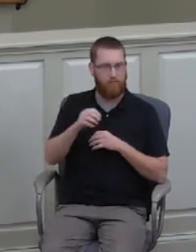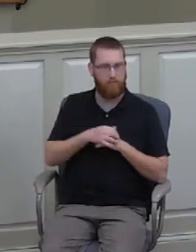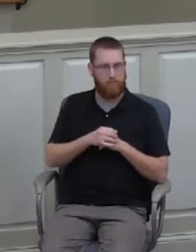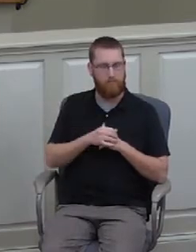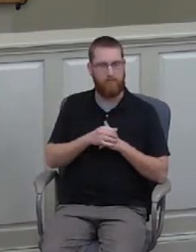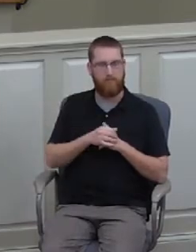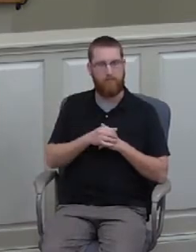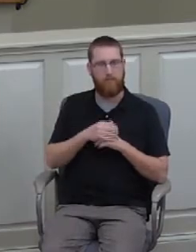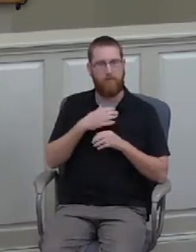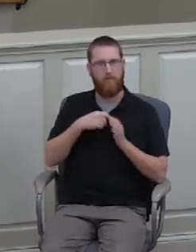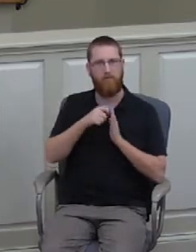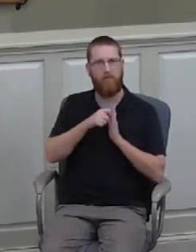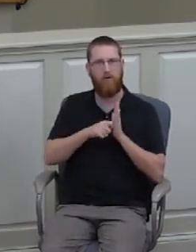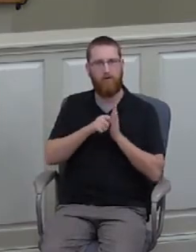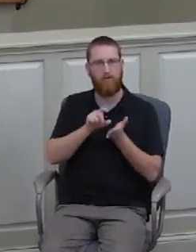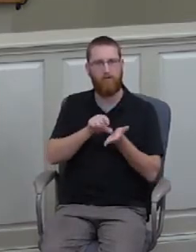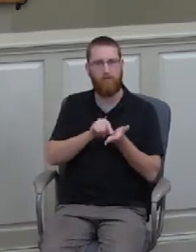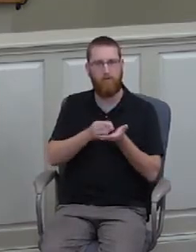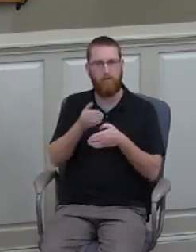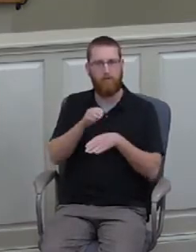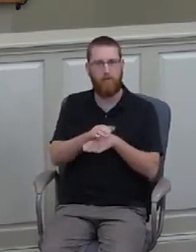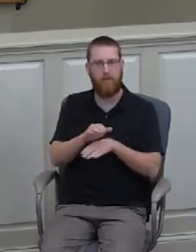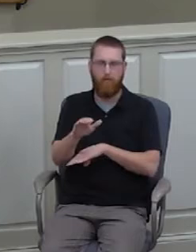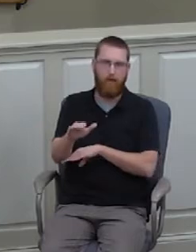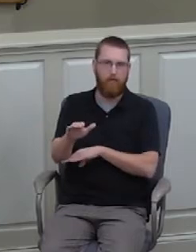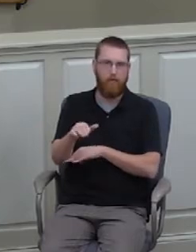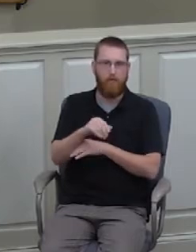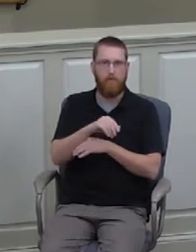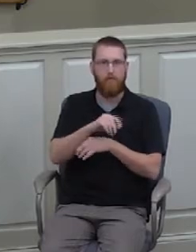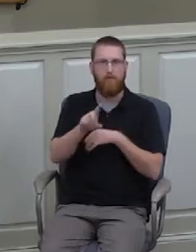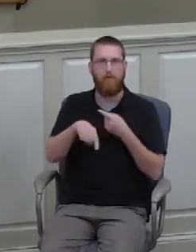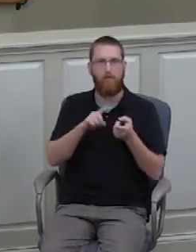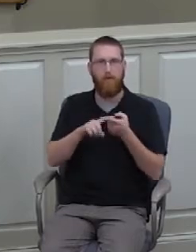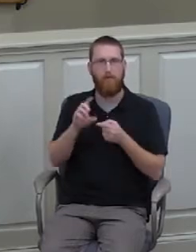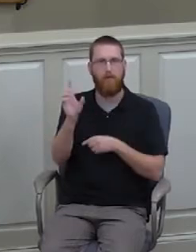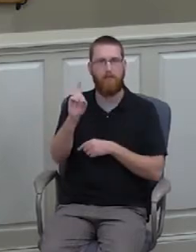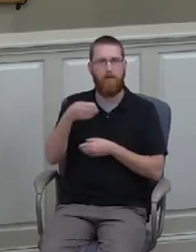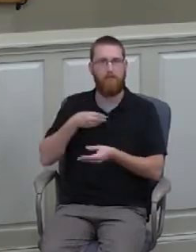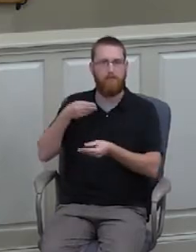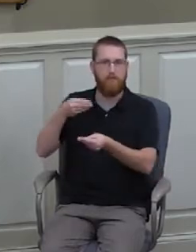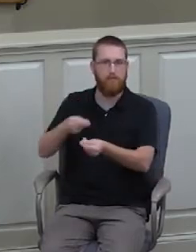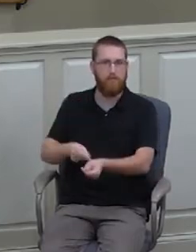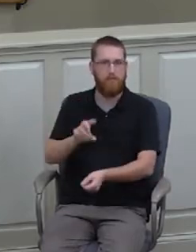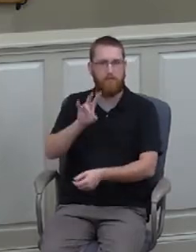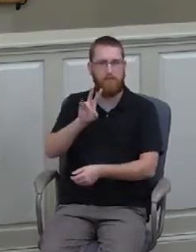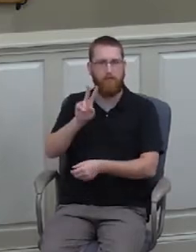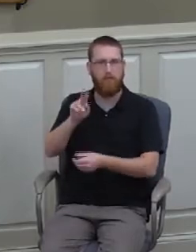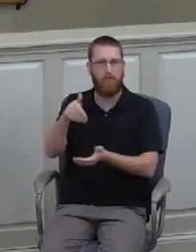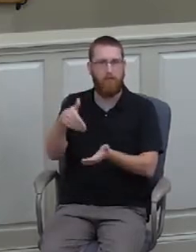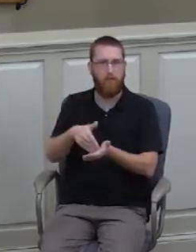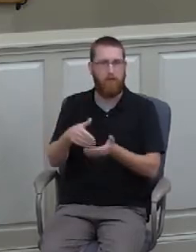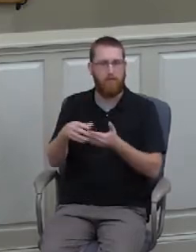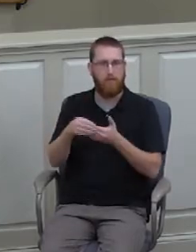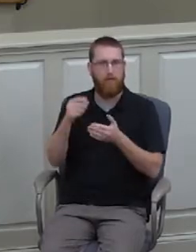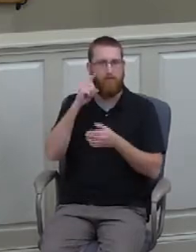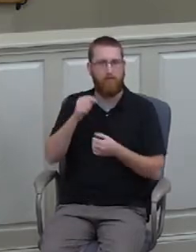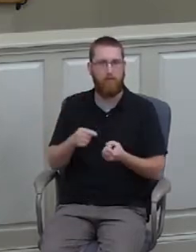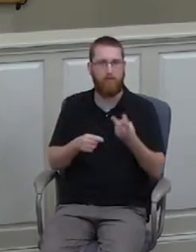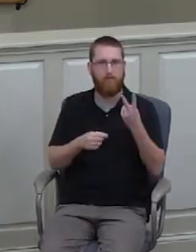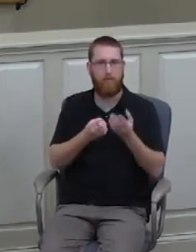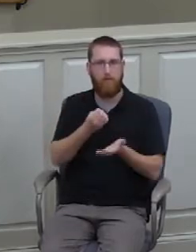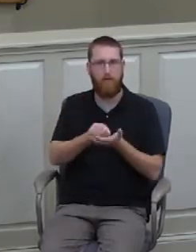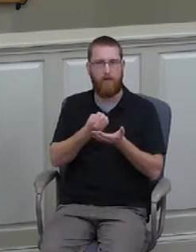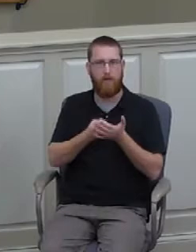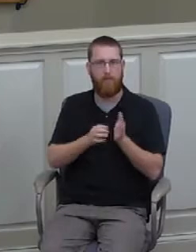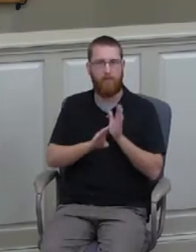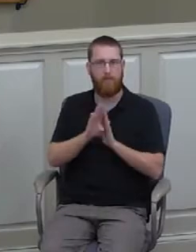There was an article in the paper tonight, this afternoon, and it read, Danville is spending $72,000 for 2 economic development specialists to